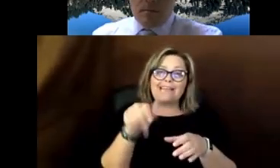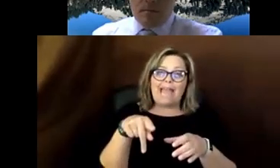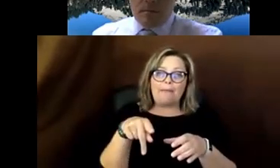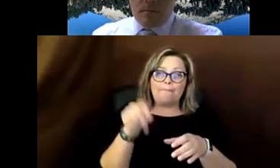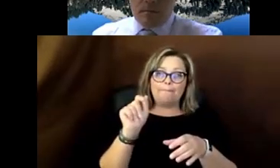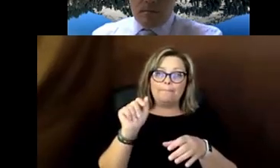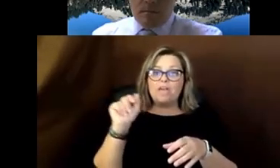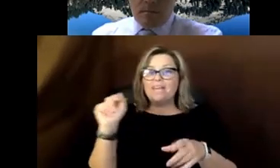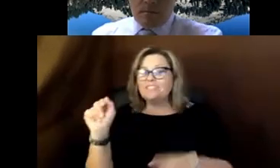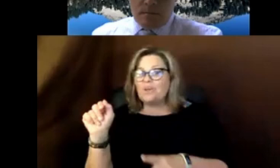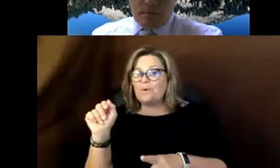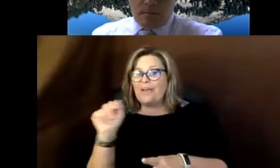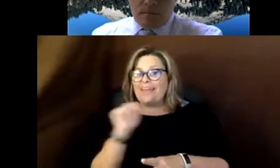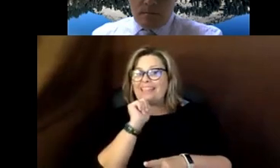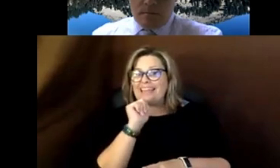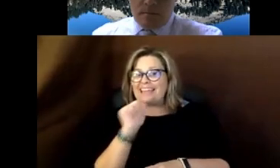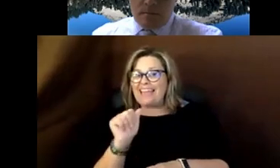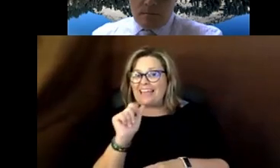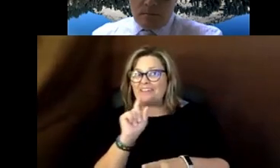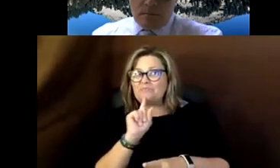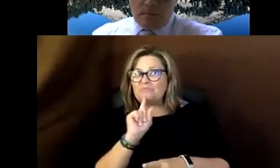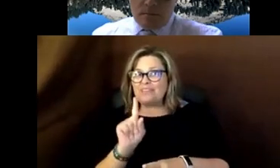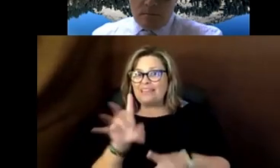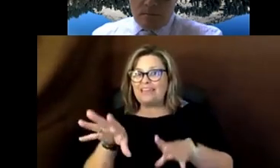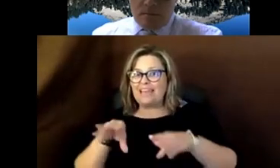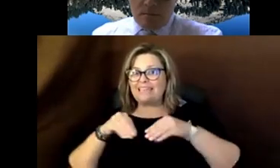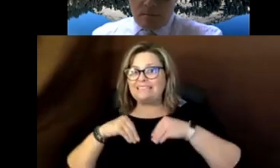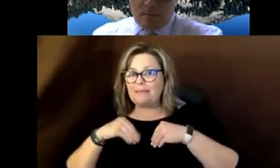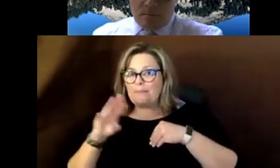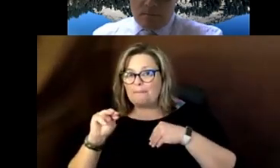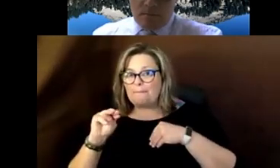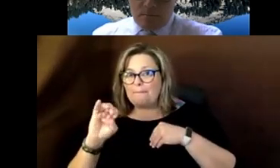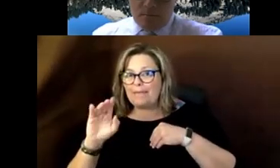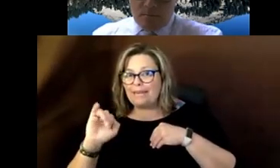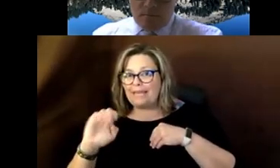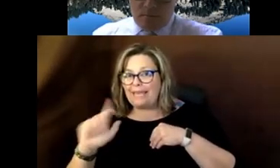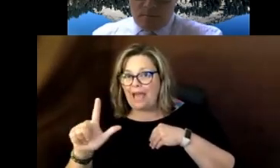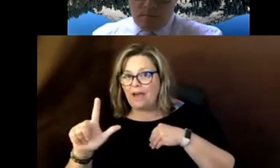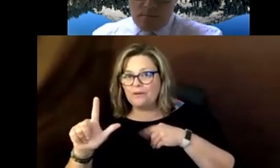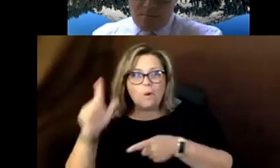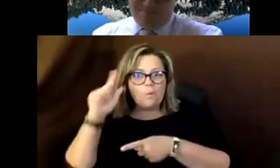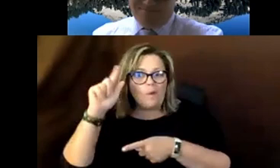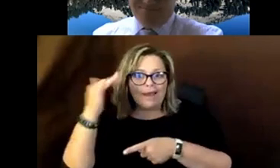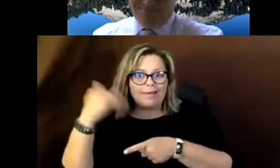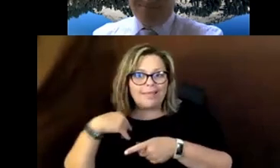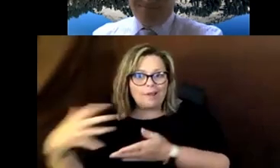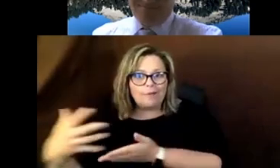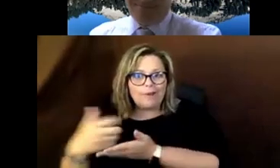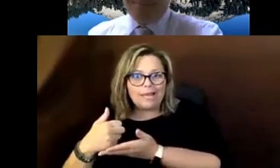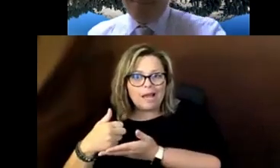fully eligible for Medi-Cal because of income, but yet they don't have enough money to pay